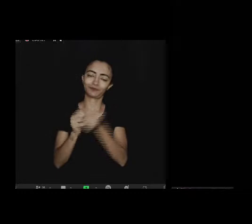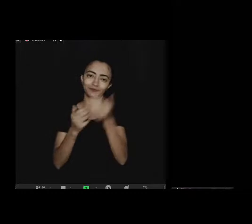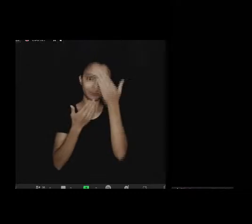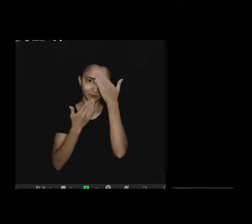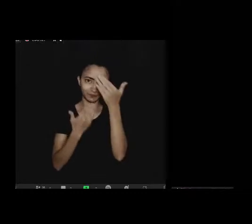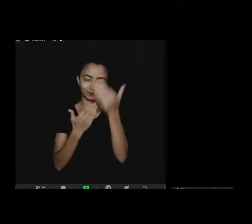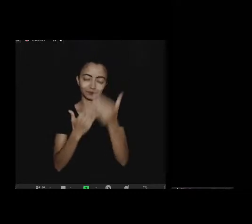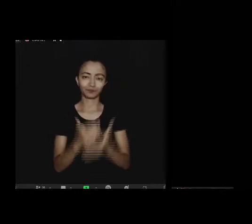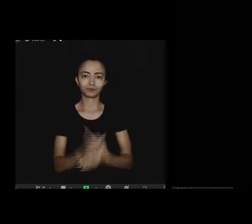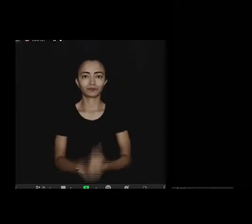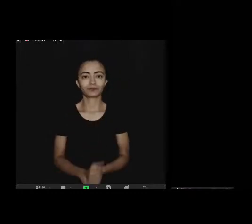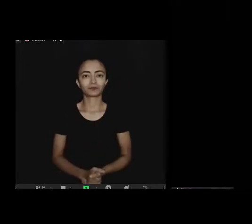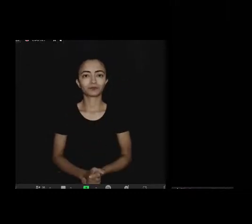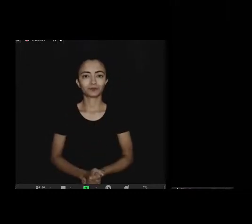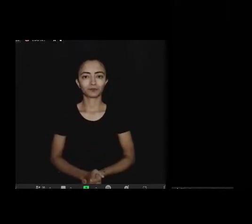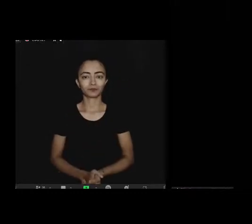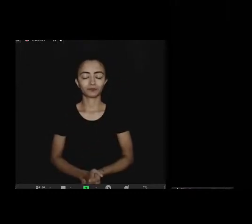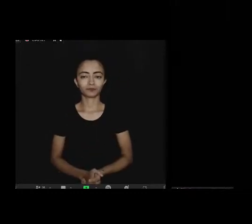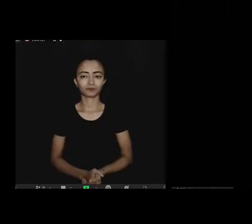very much.